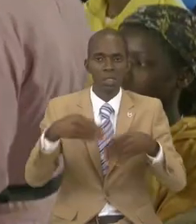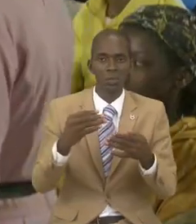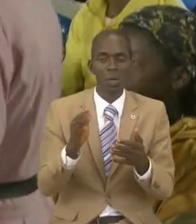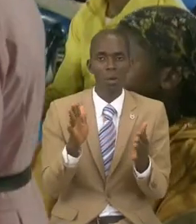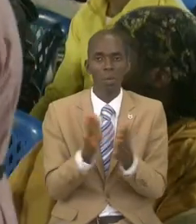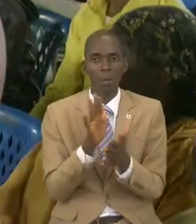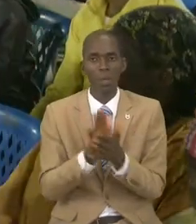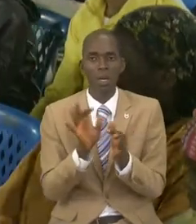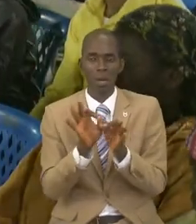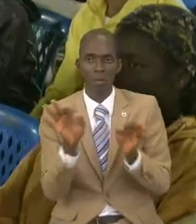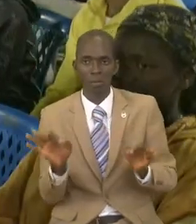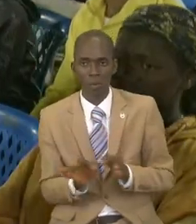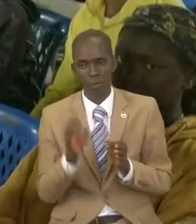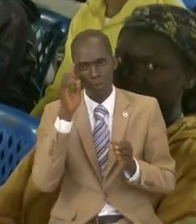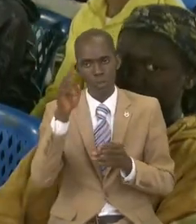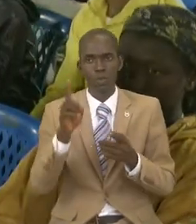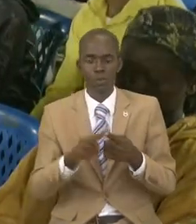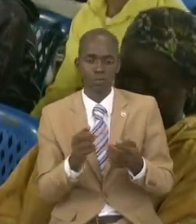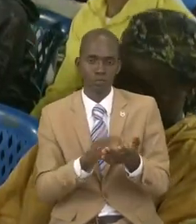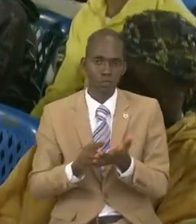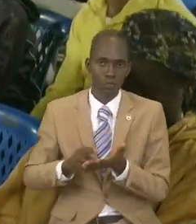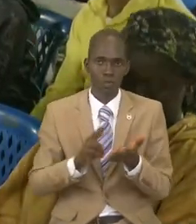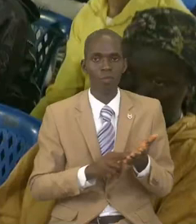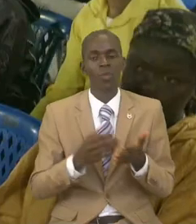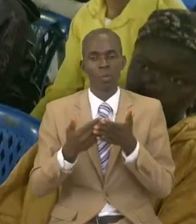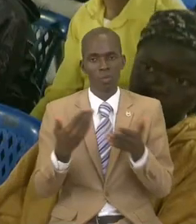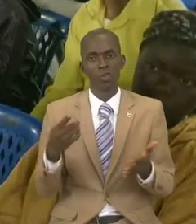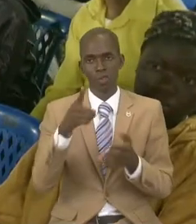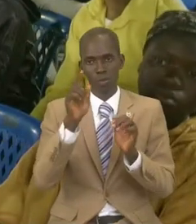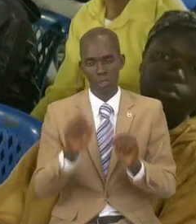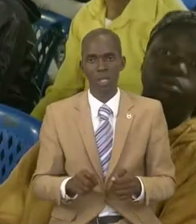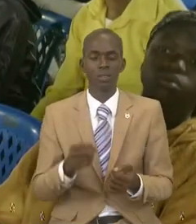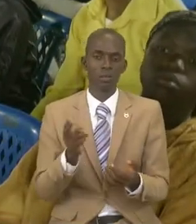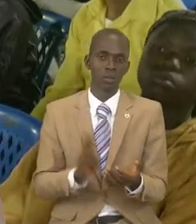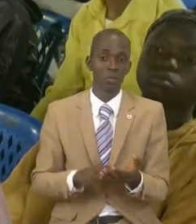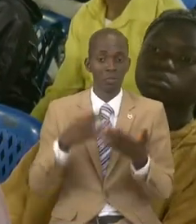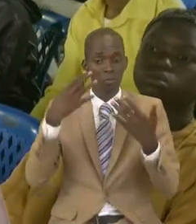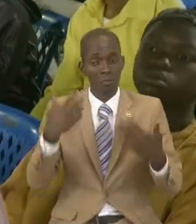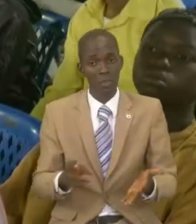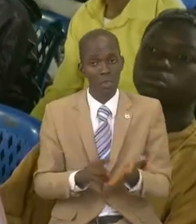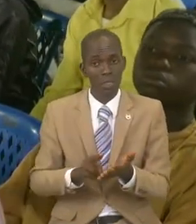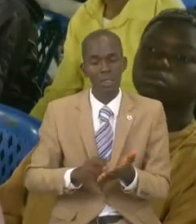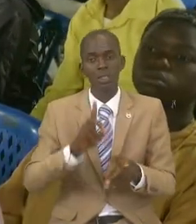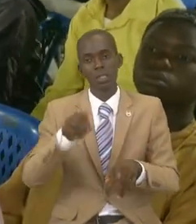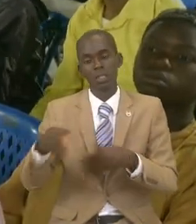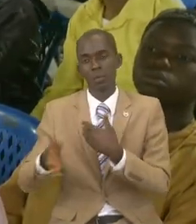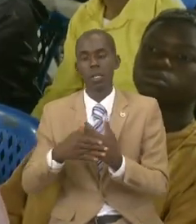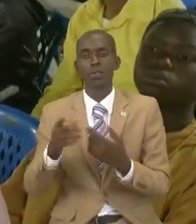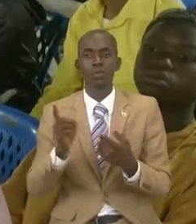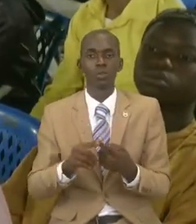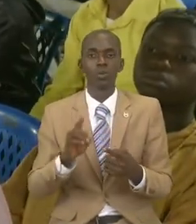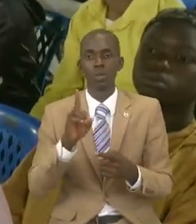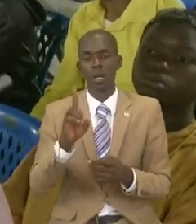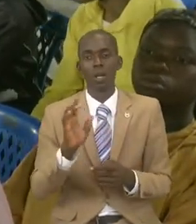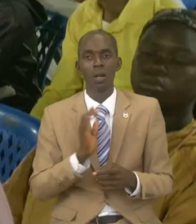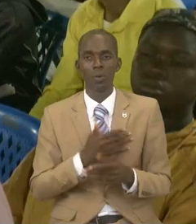will come and lead us in this time. And then after, I'll come back and pray for those who need miracles, signs,